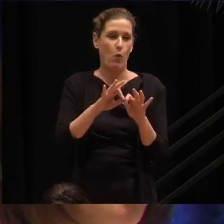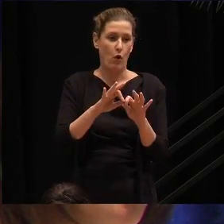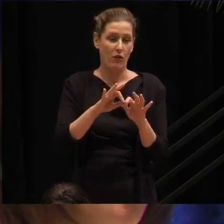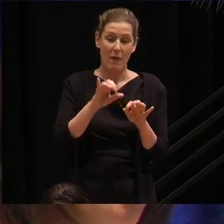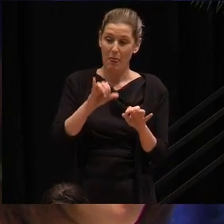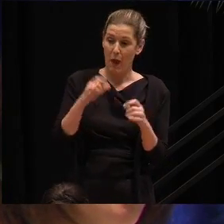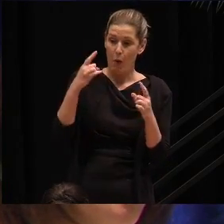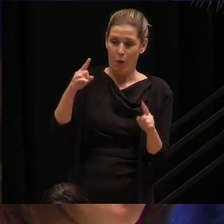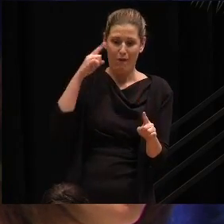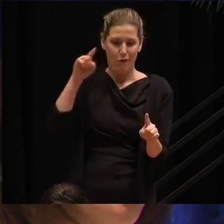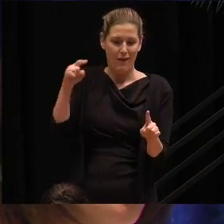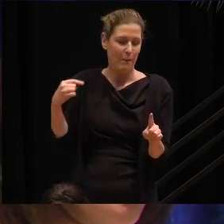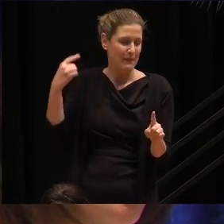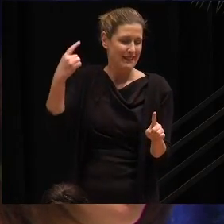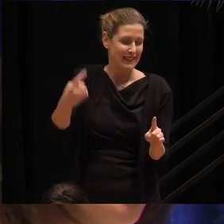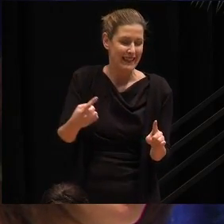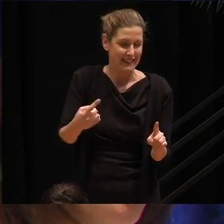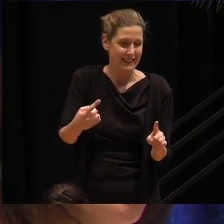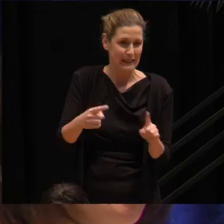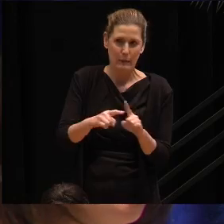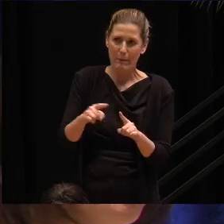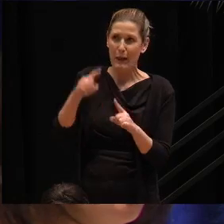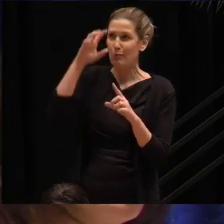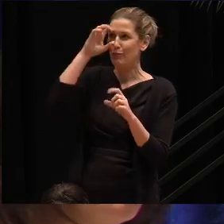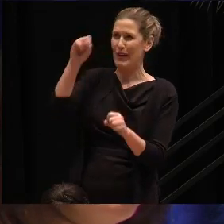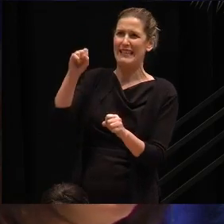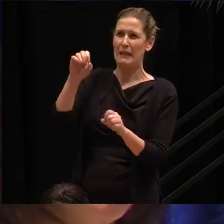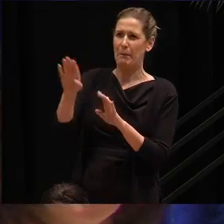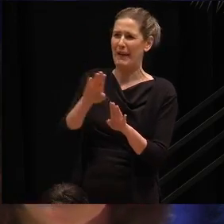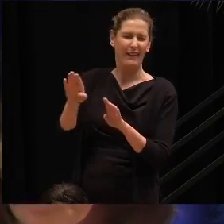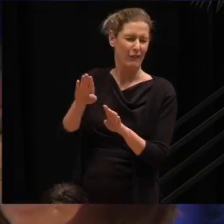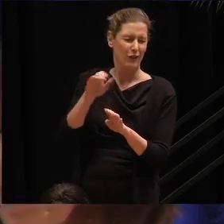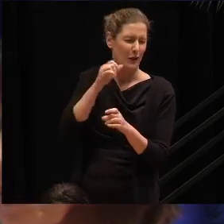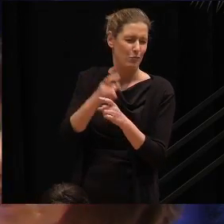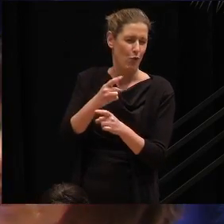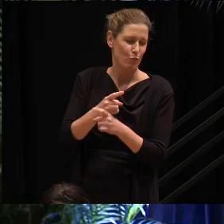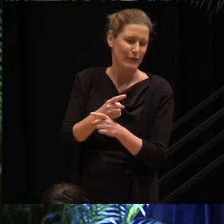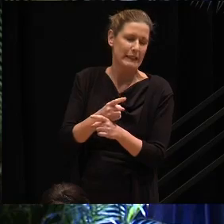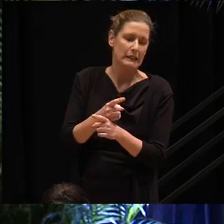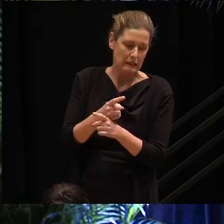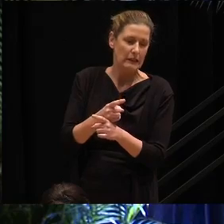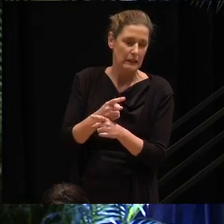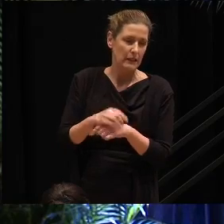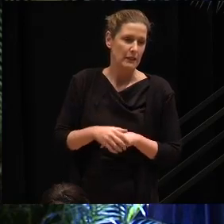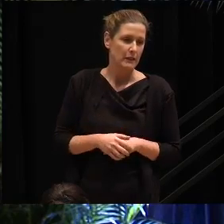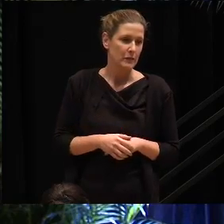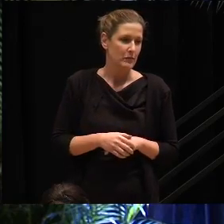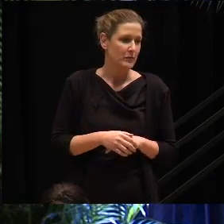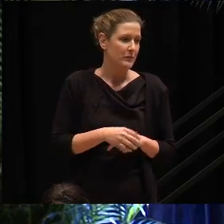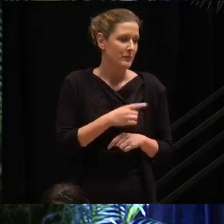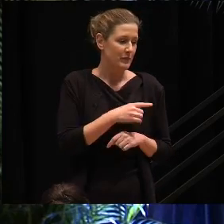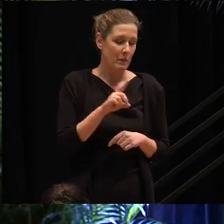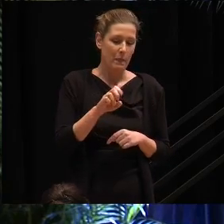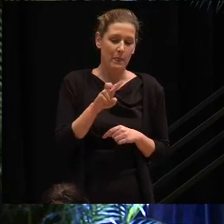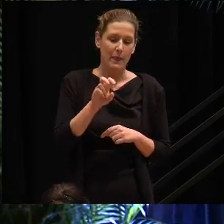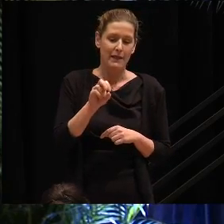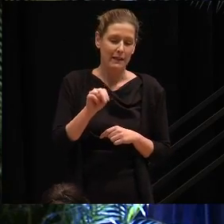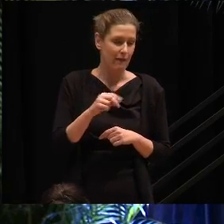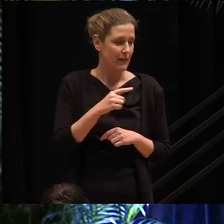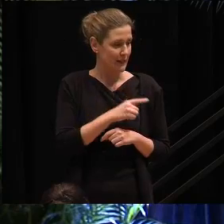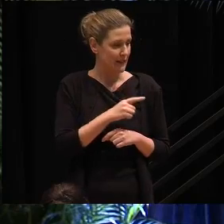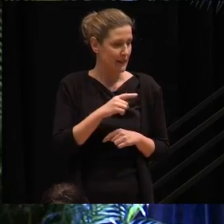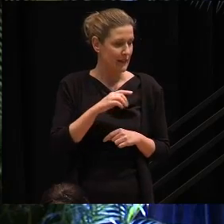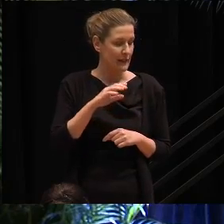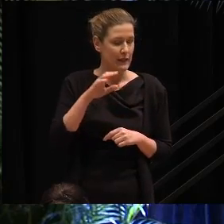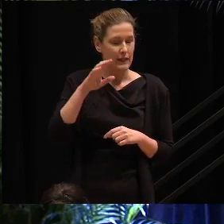and that's how he's behaving, but that's not how presidents have to behave, and I think that's what the problem is. Devin Driscoll, President Trump, his